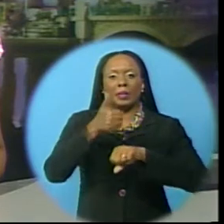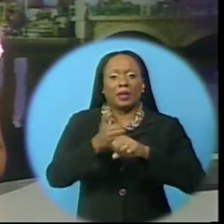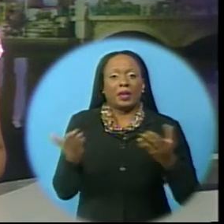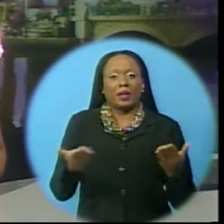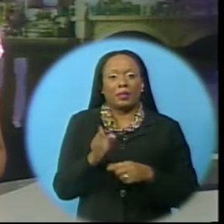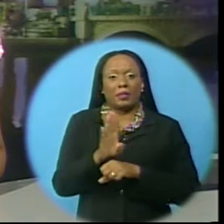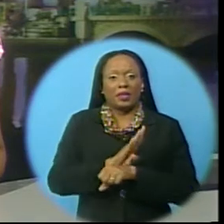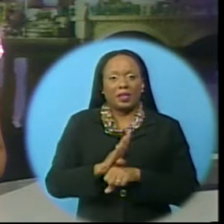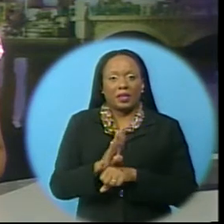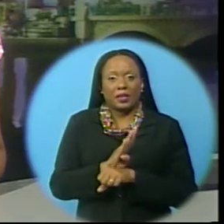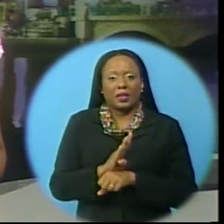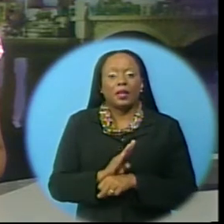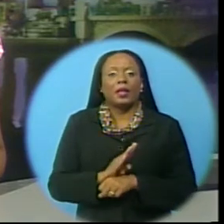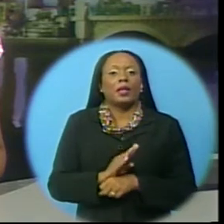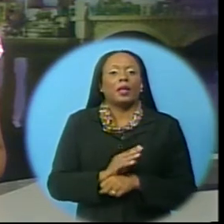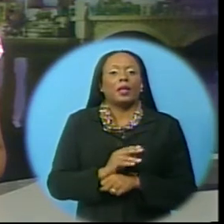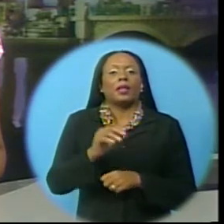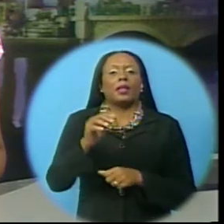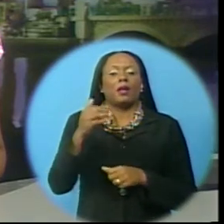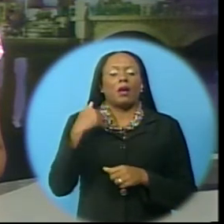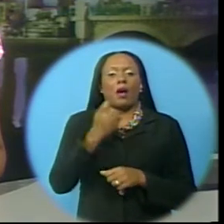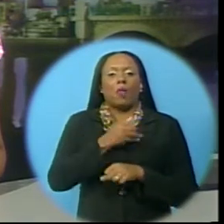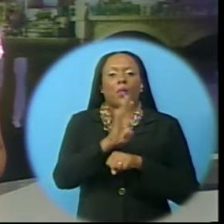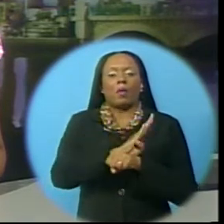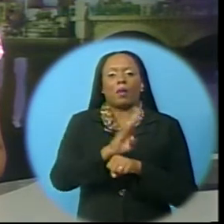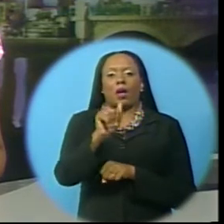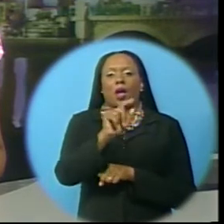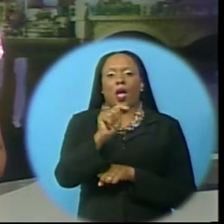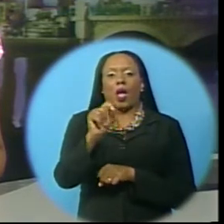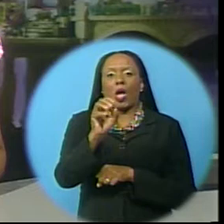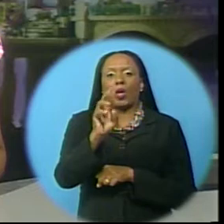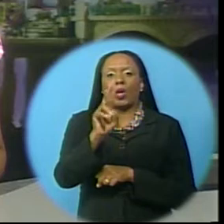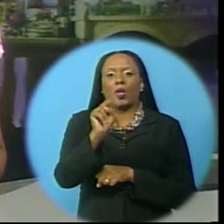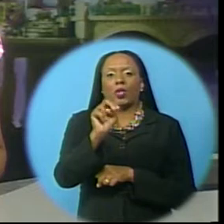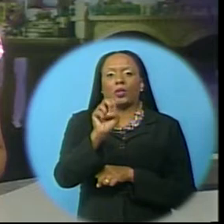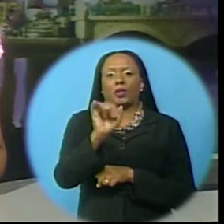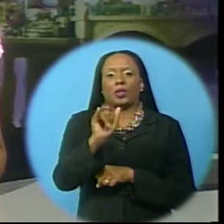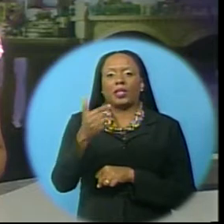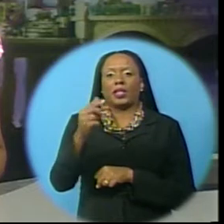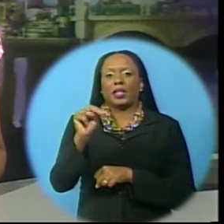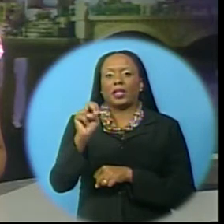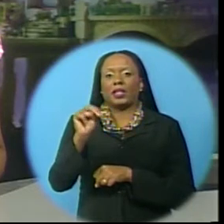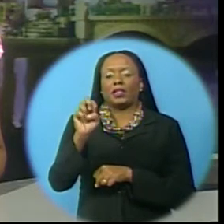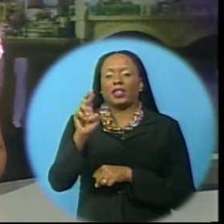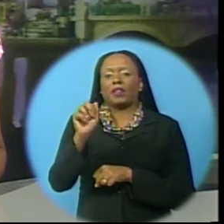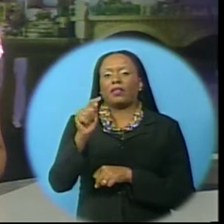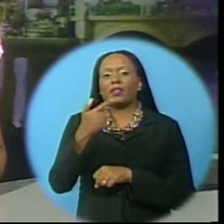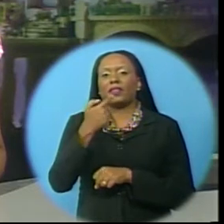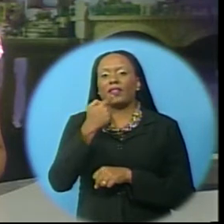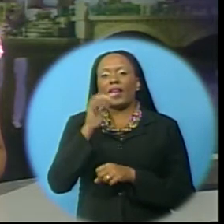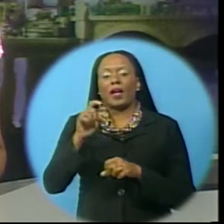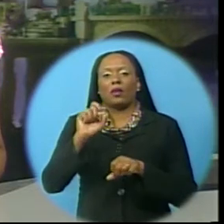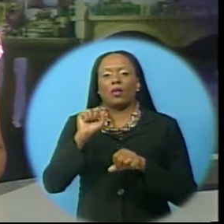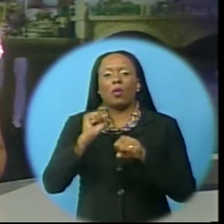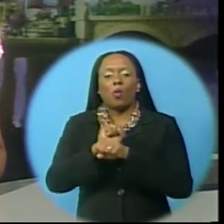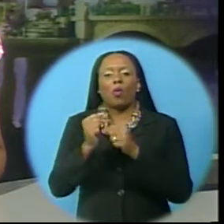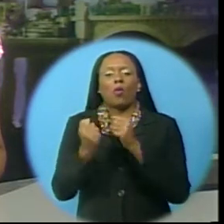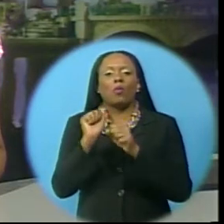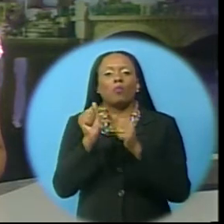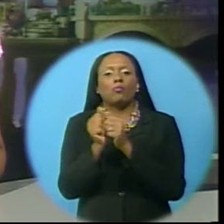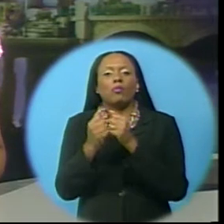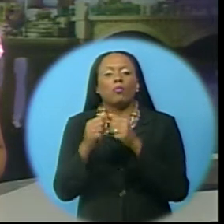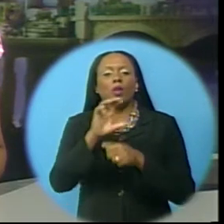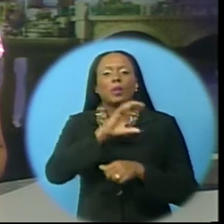with the island's top cop that Barbados has to weaken the pockets of drug dealers, and he made the revelation on CBC TV8's news and current